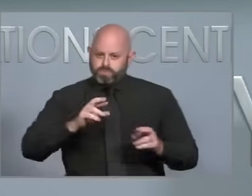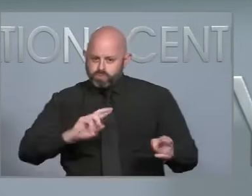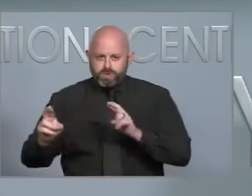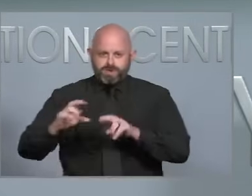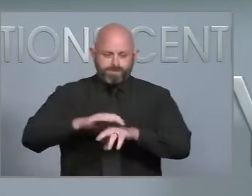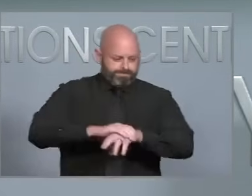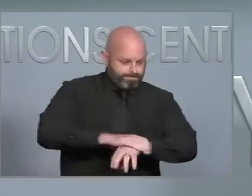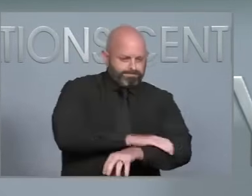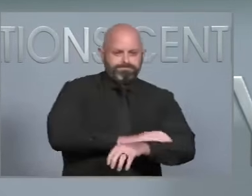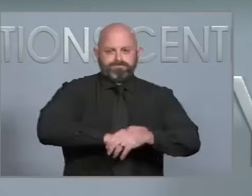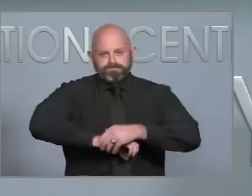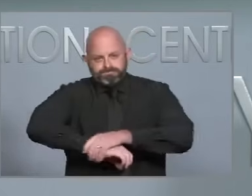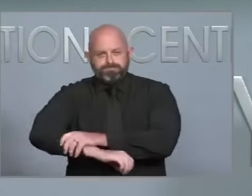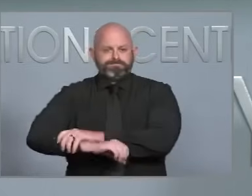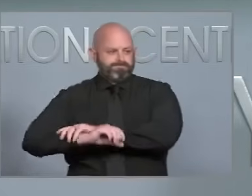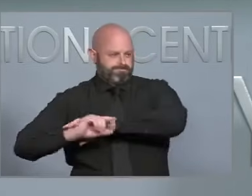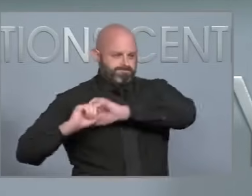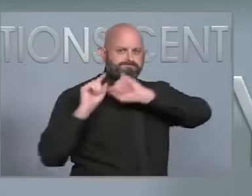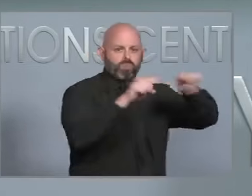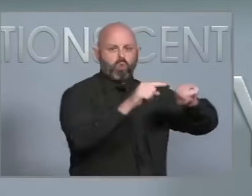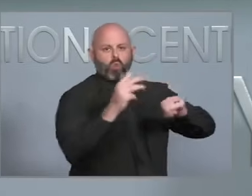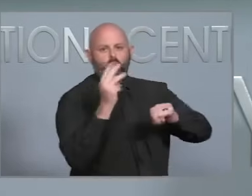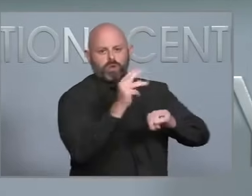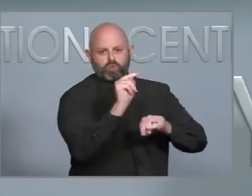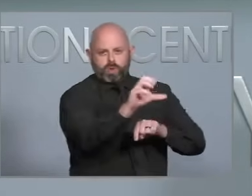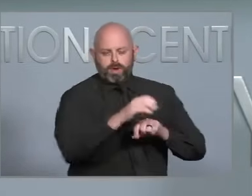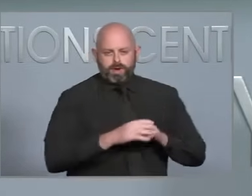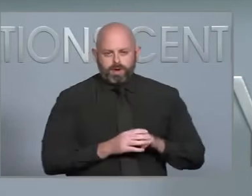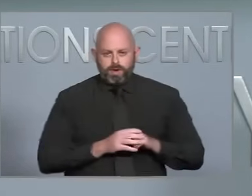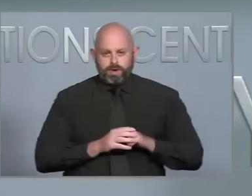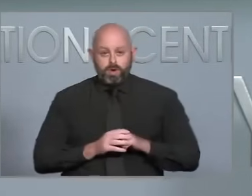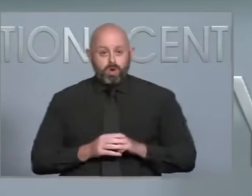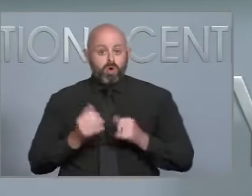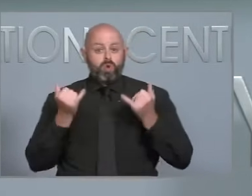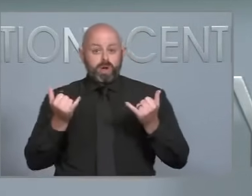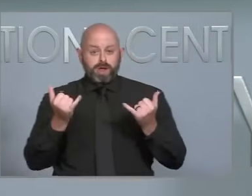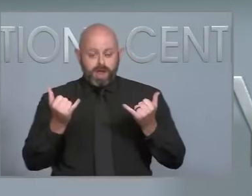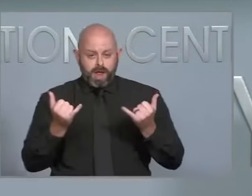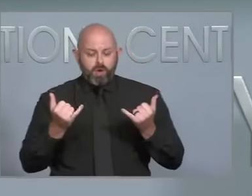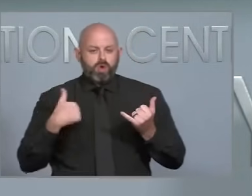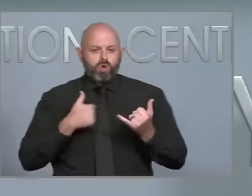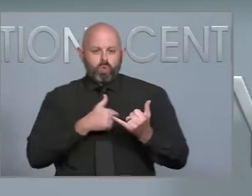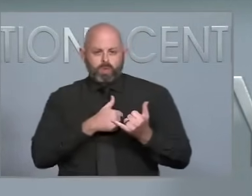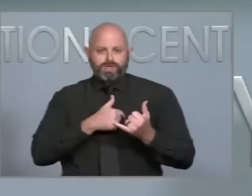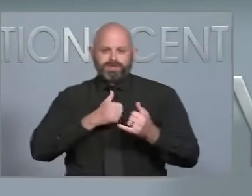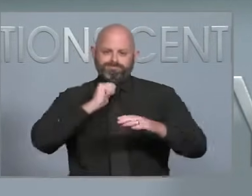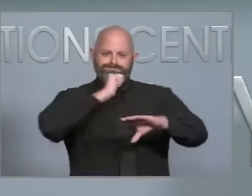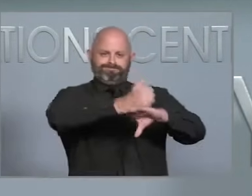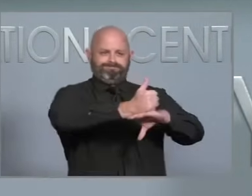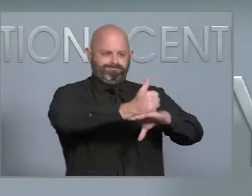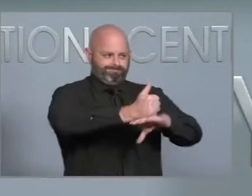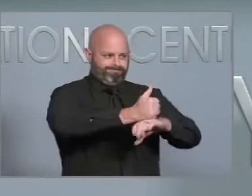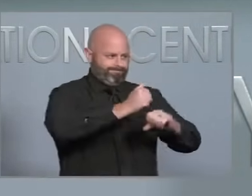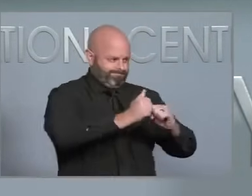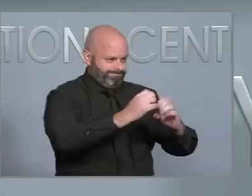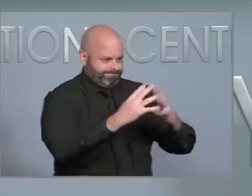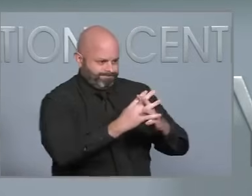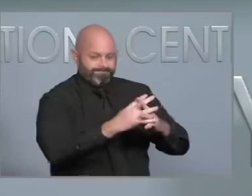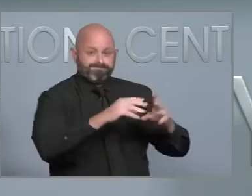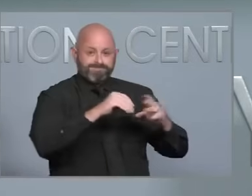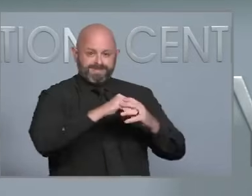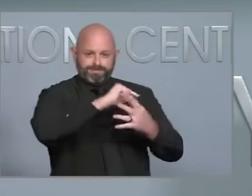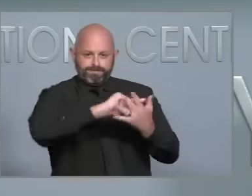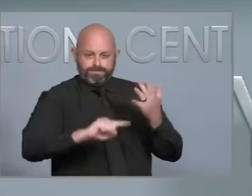of crisis. Our current status or our footprint is we are located in the following cities.